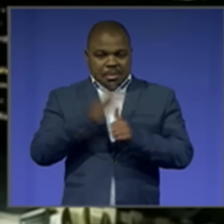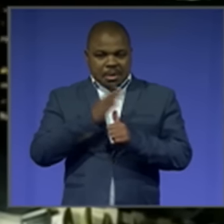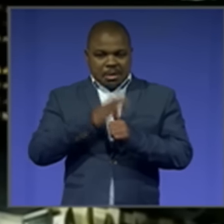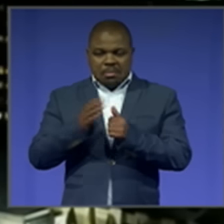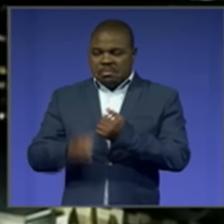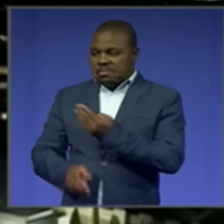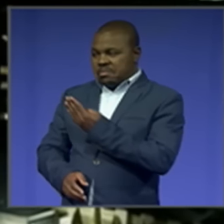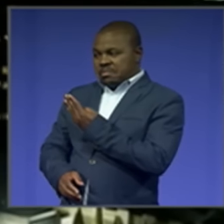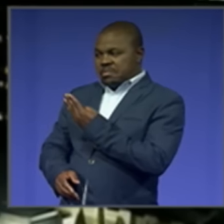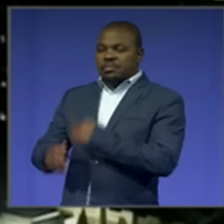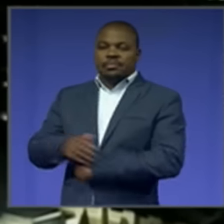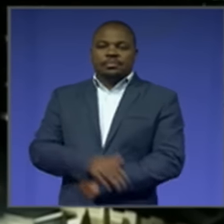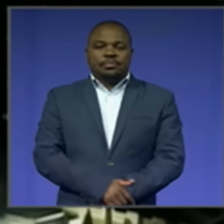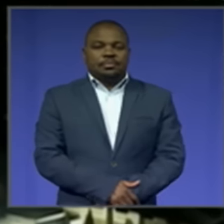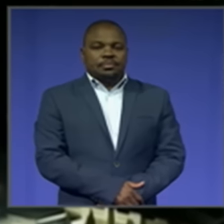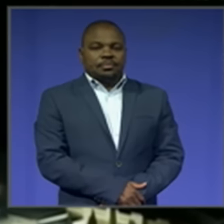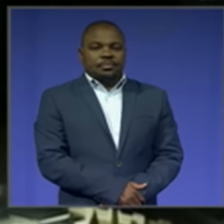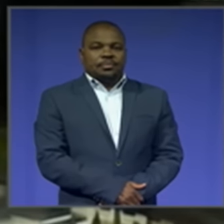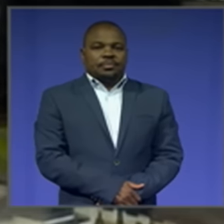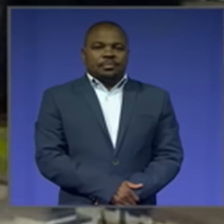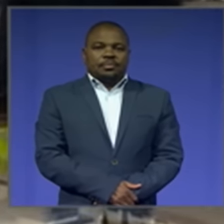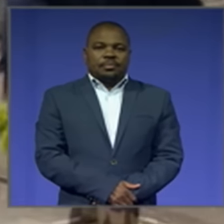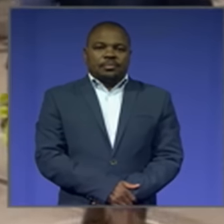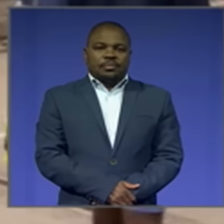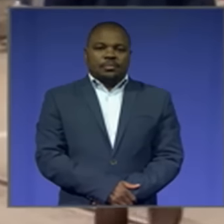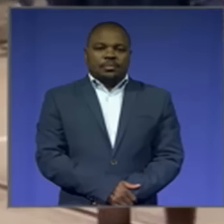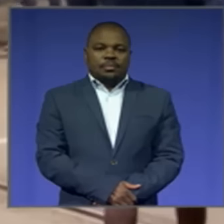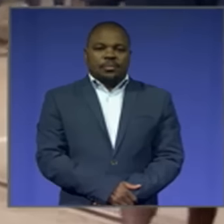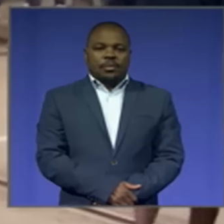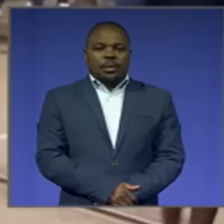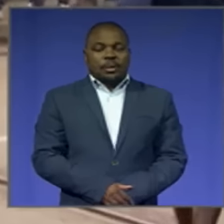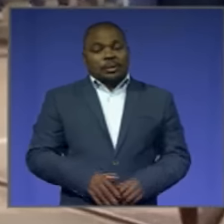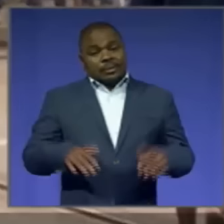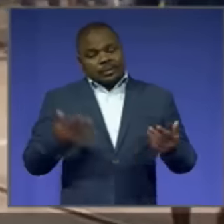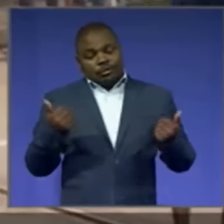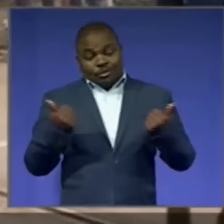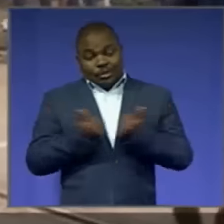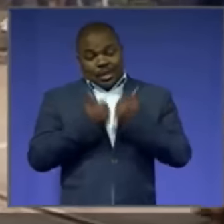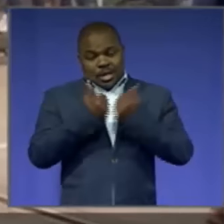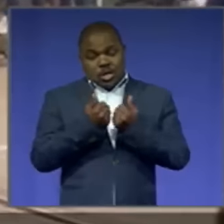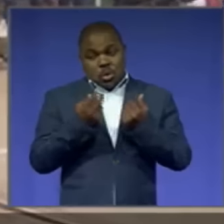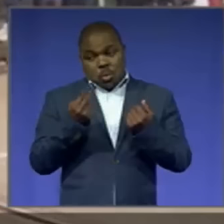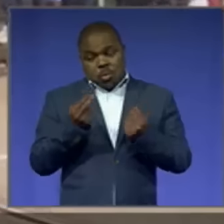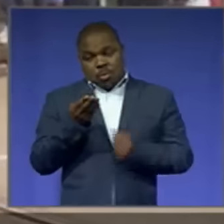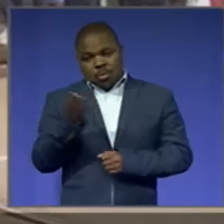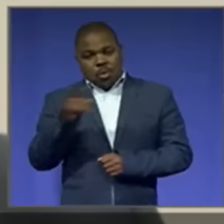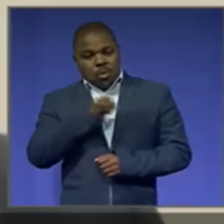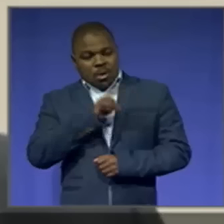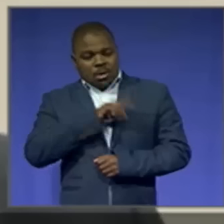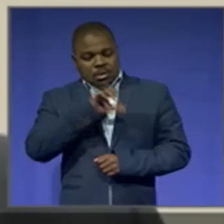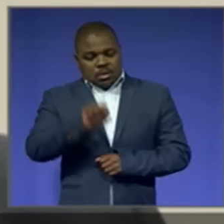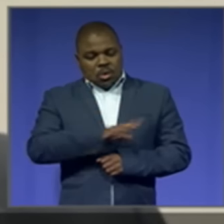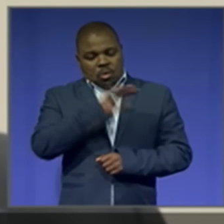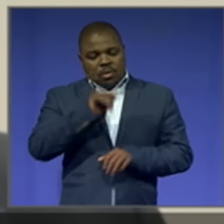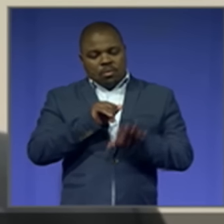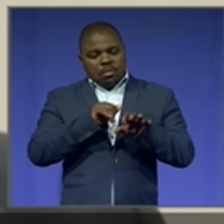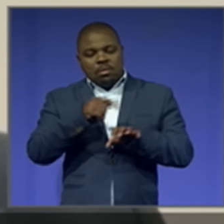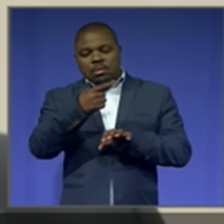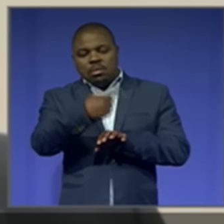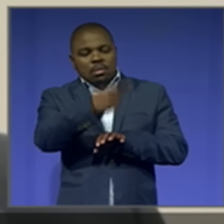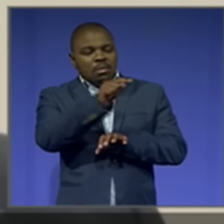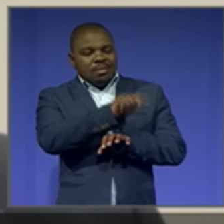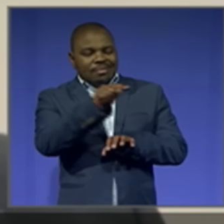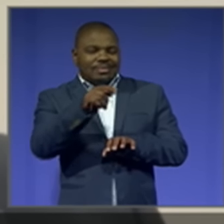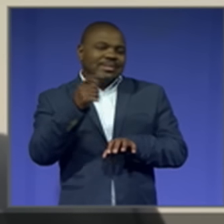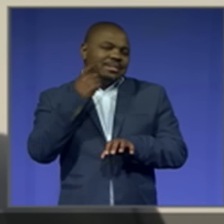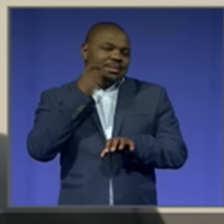re tla lekola tse itlhomeng pele. We do have a huge challenge, as you are aware, with our porous borders, and that is